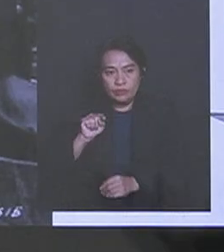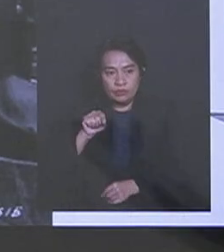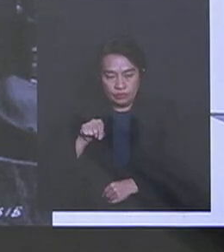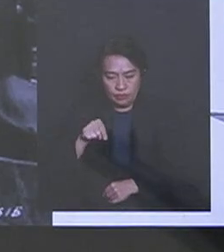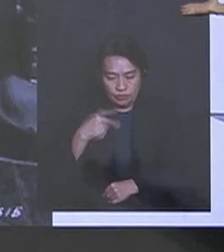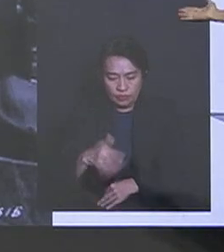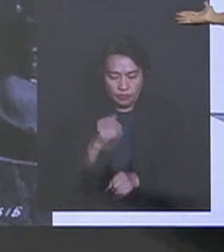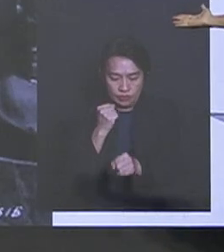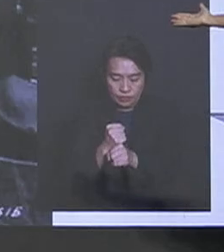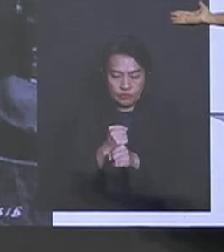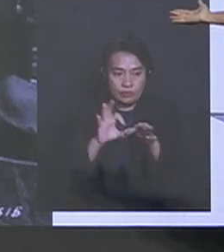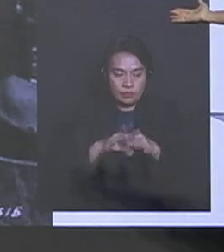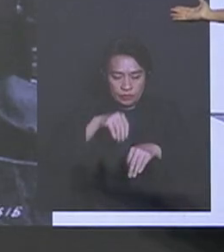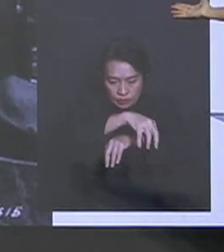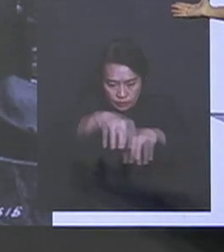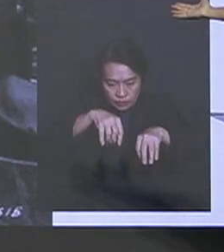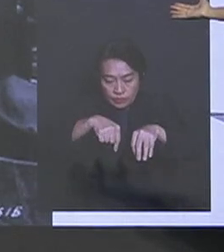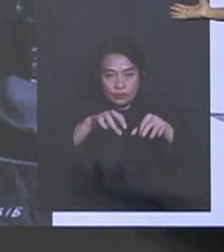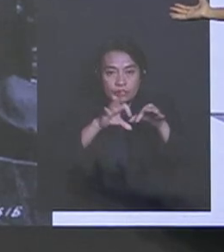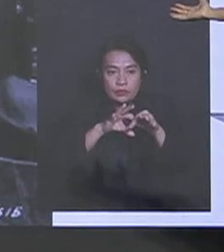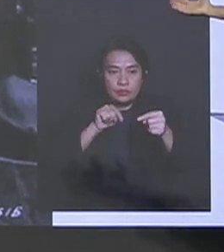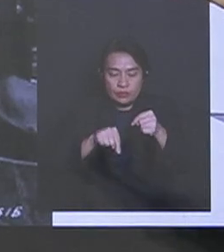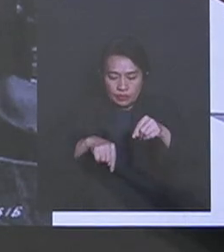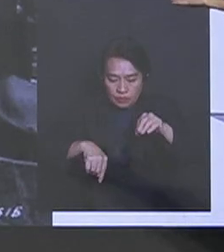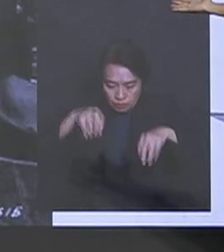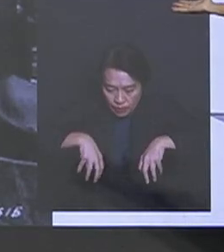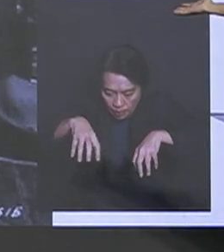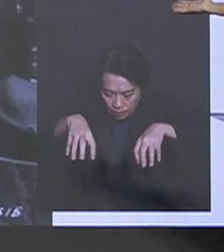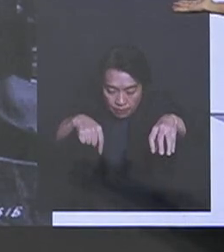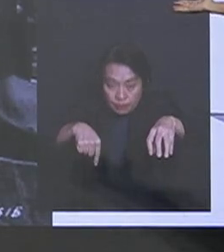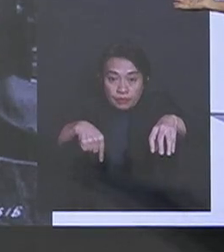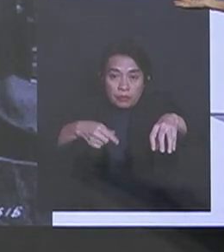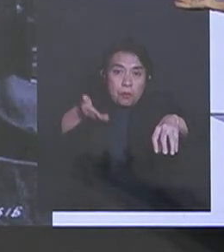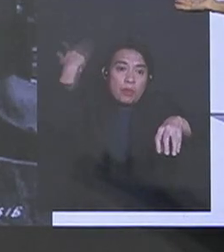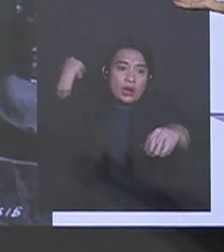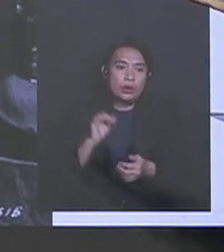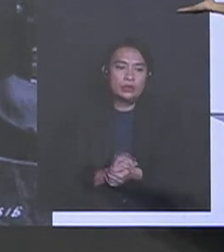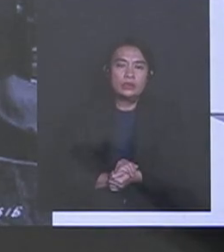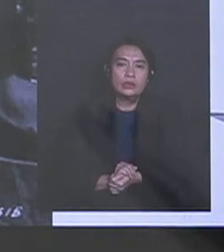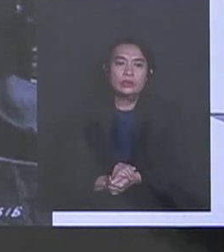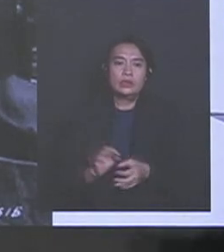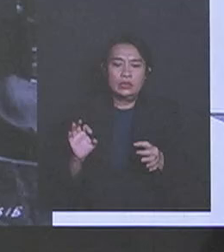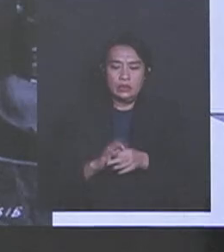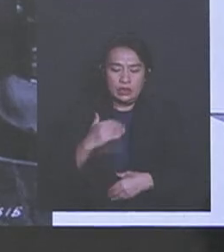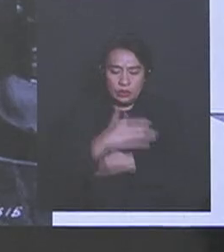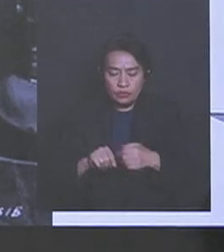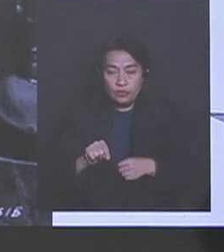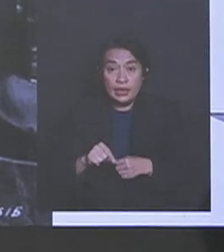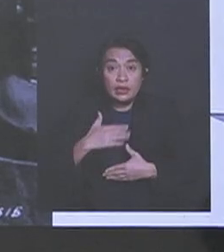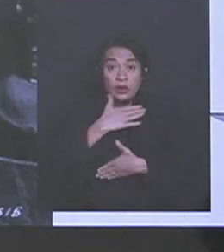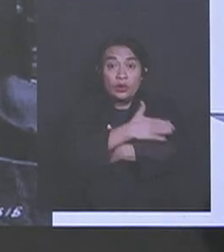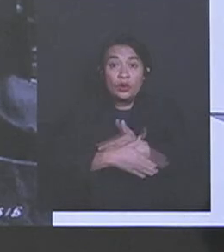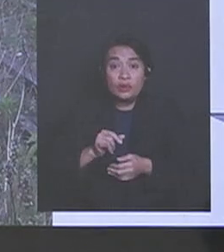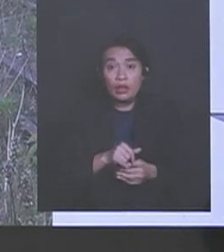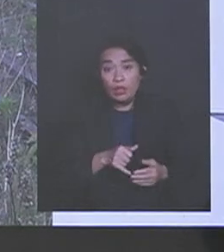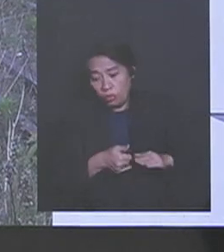because the trains used to run on the street. And there were a lot of people killed by these trains, and so they wanted to kind of separate the trains